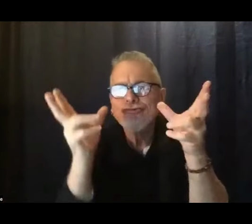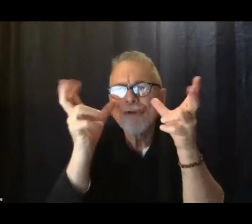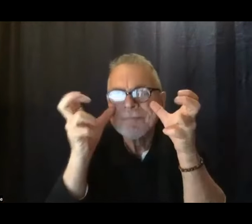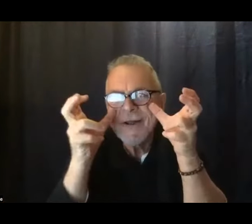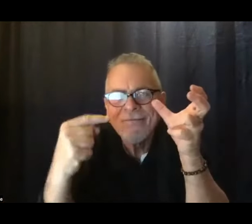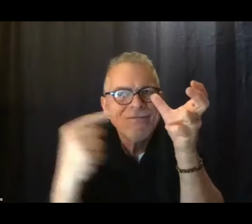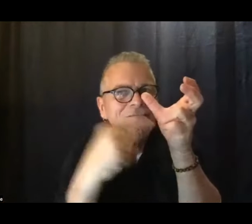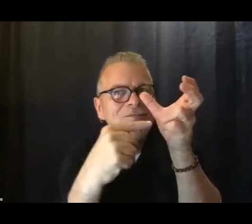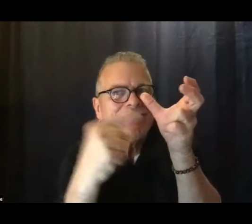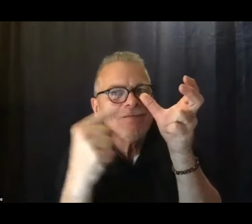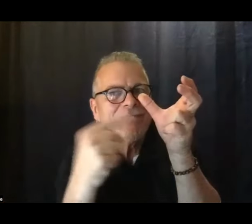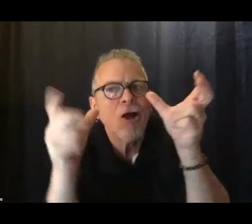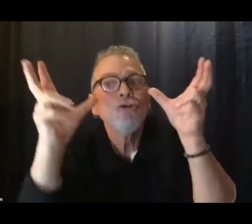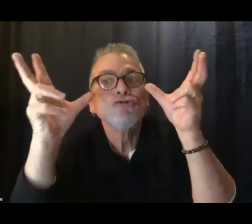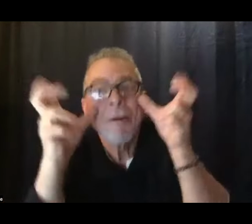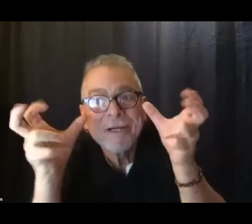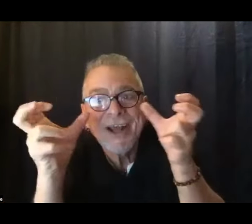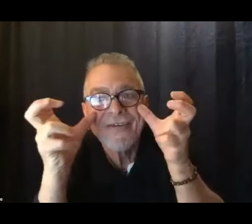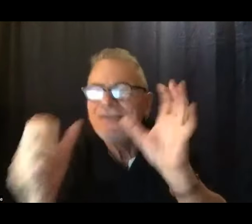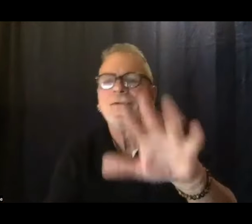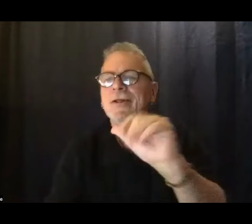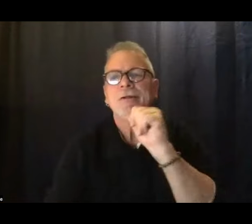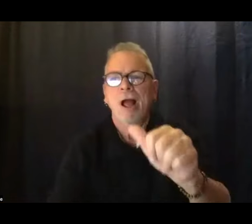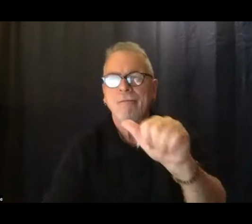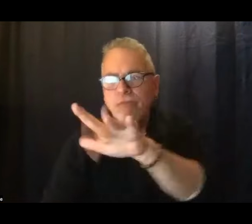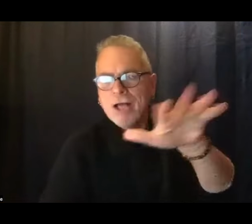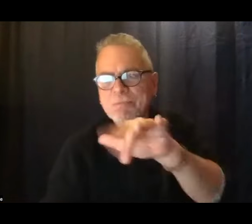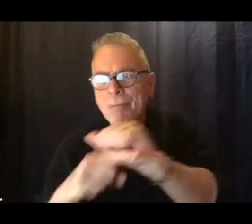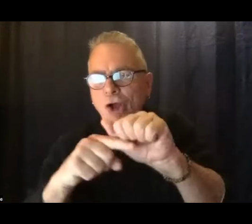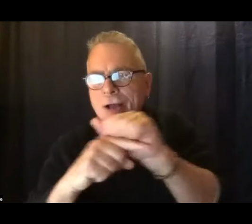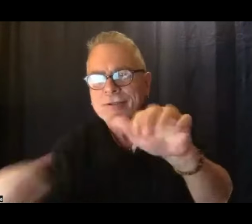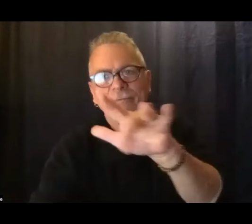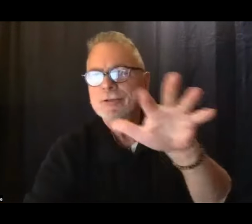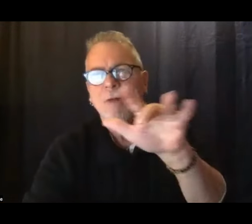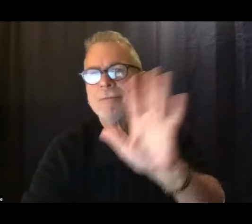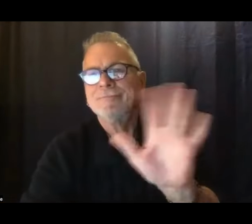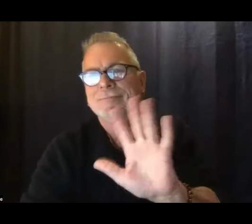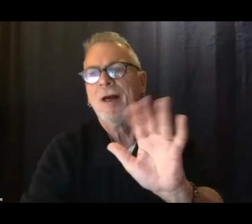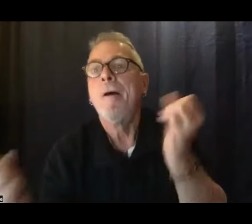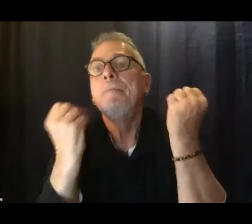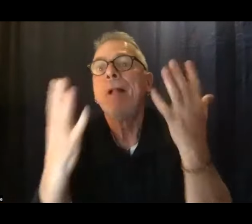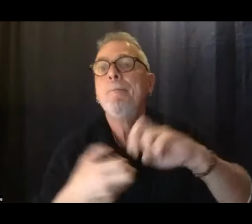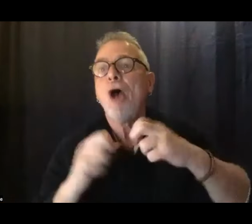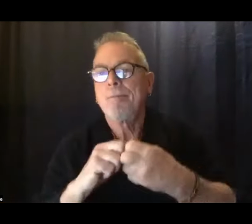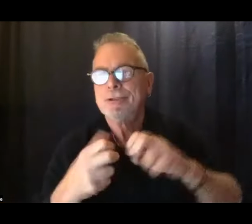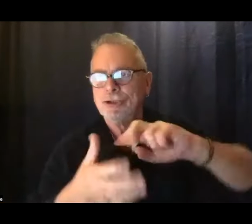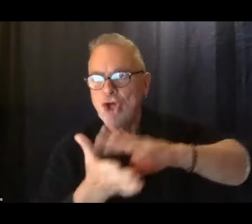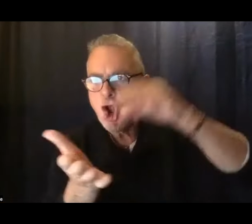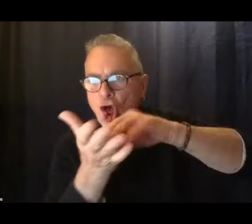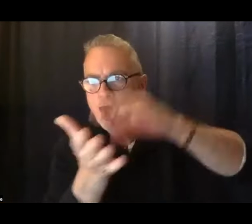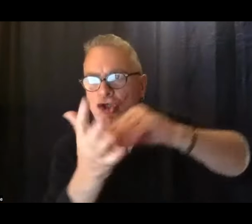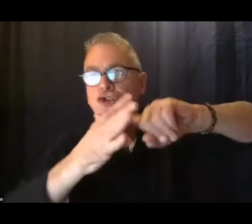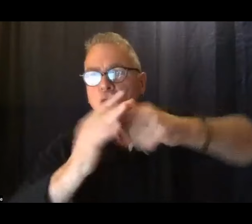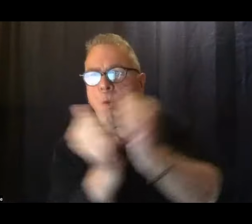those techniques on how to learn to receptively understand fingerspelling is different. And it's not just fingerspelling